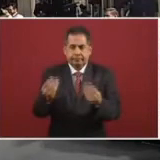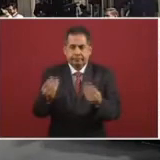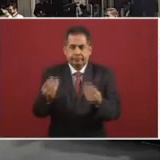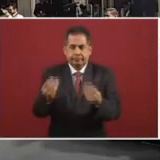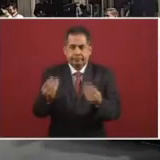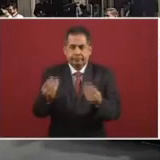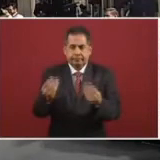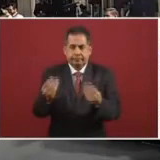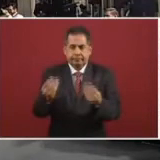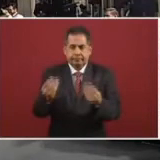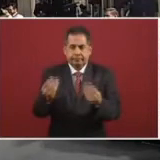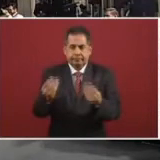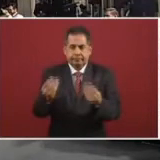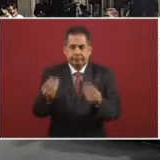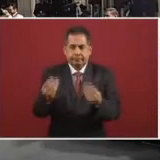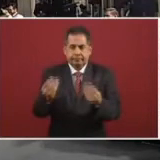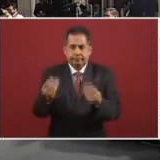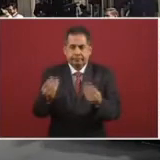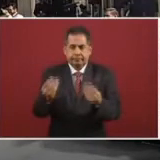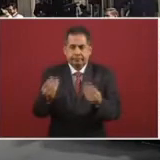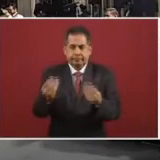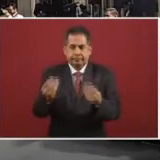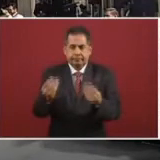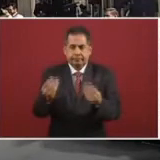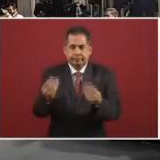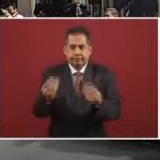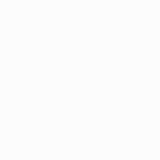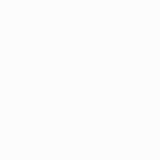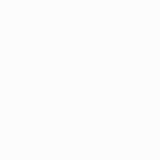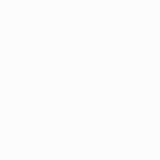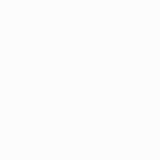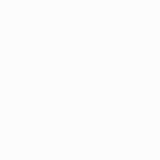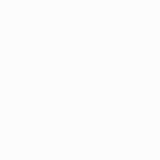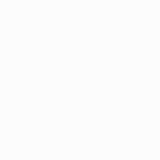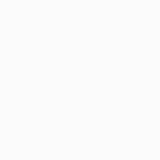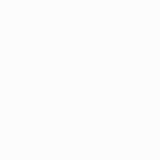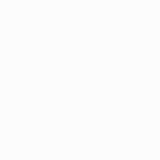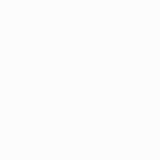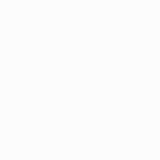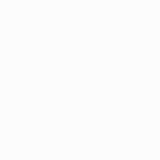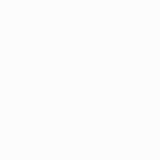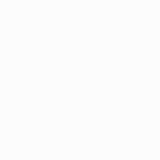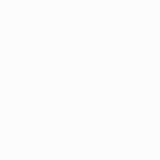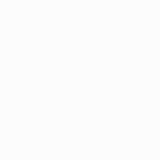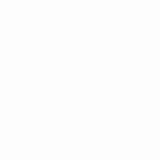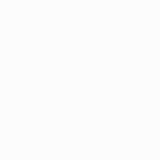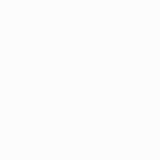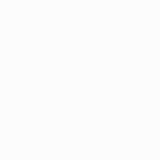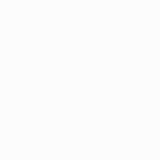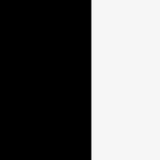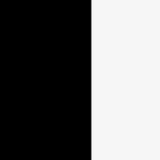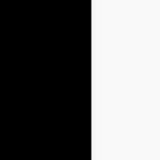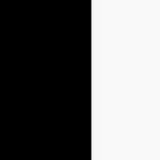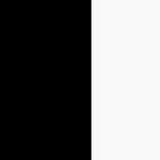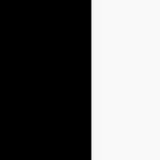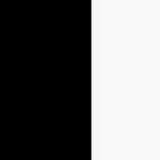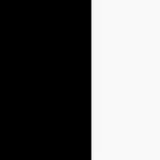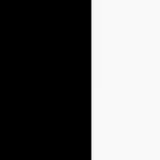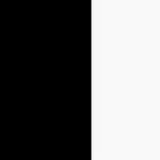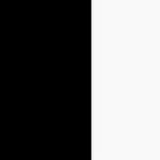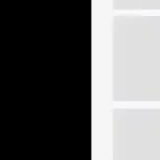came out later in the day where they in fact found, let me see, it's going to open up right